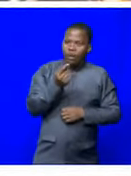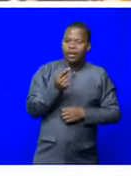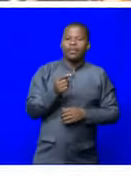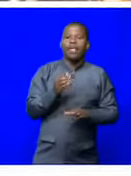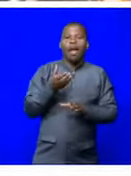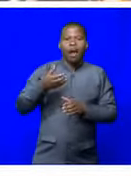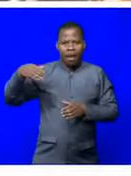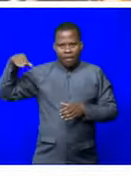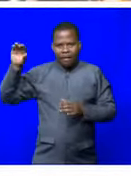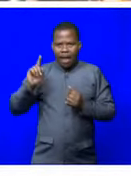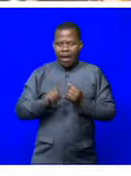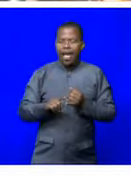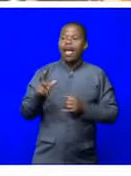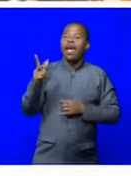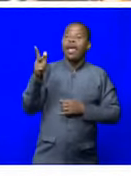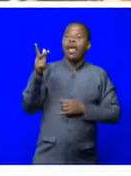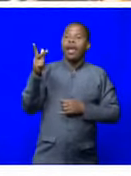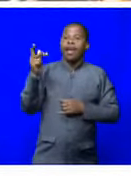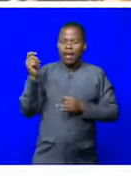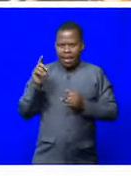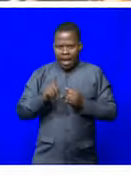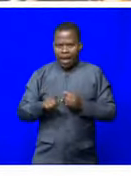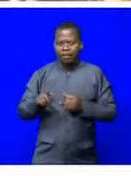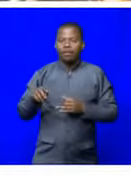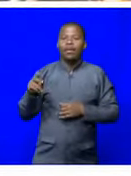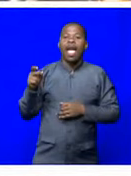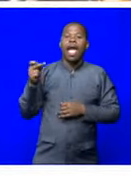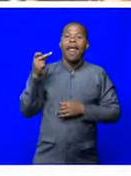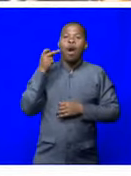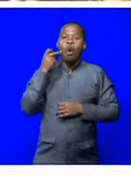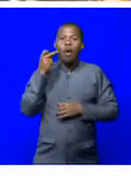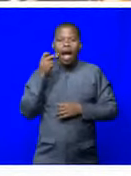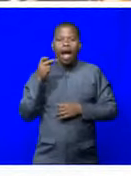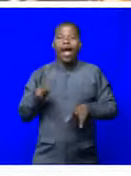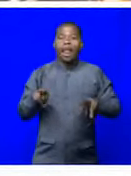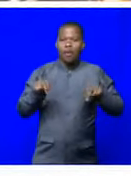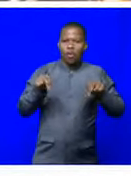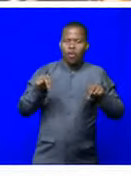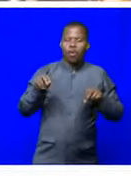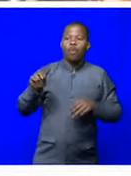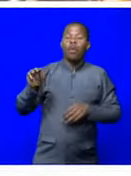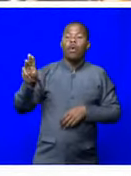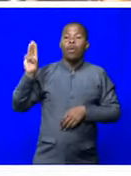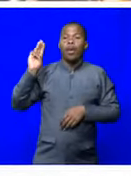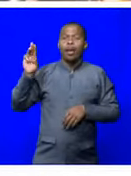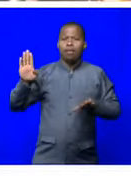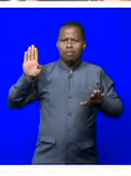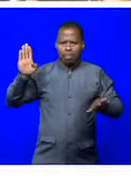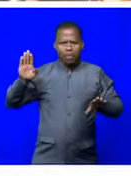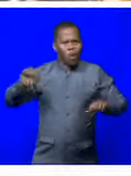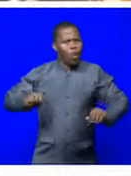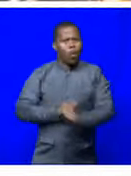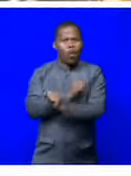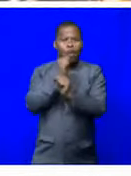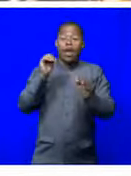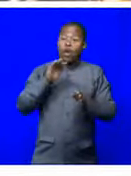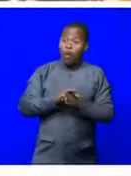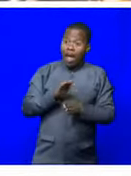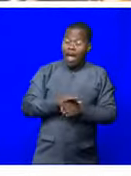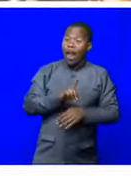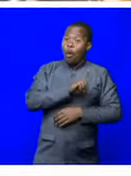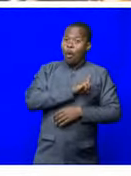umsebenti wekubekwa kwamengameli welivele Kenya kanye newaseAngola ube impumelelo lenkulu njengoba